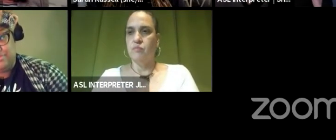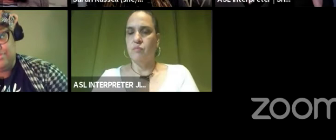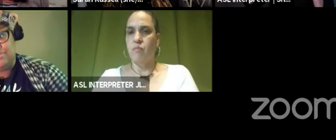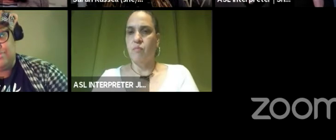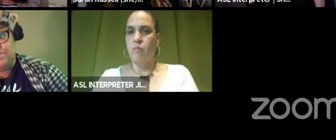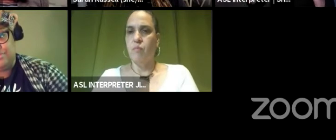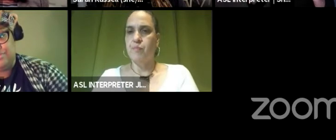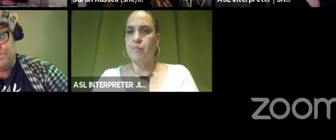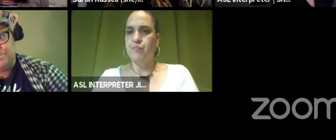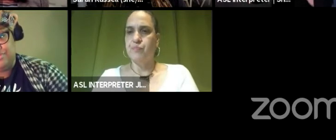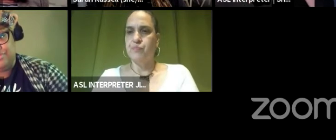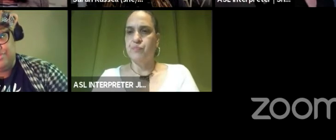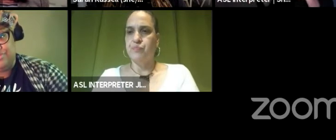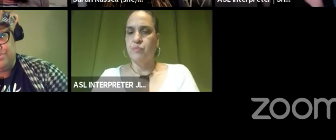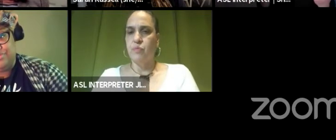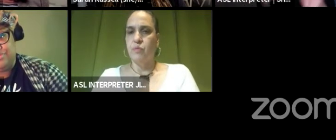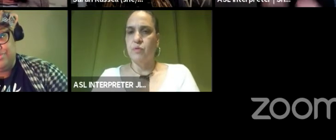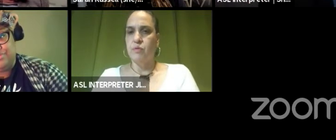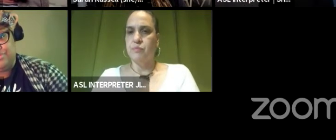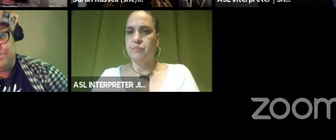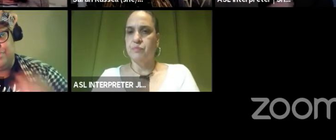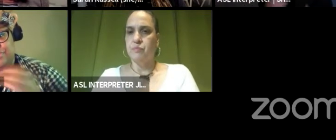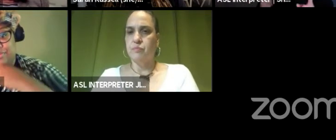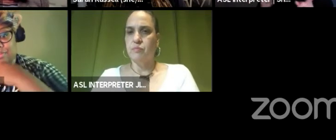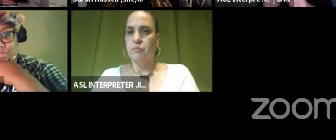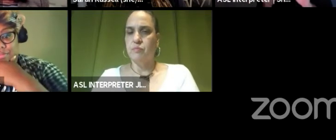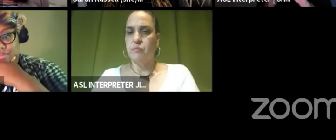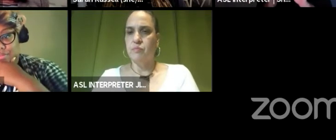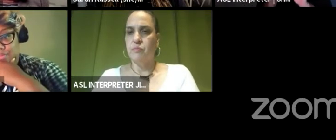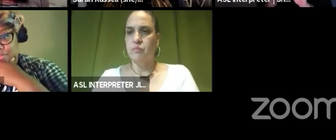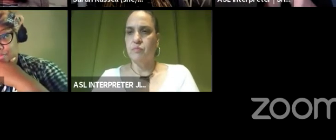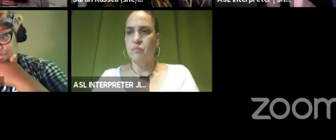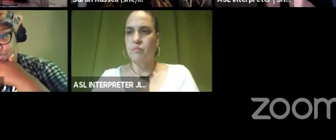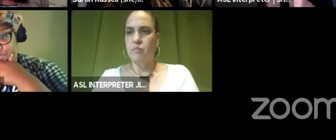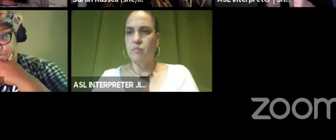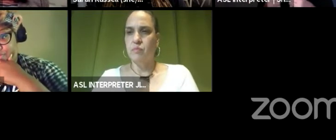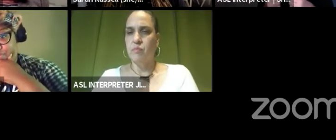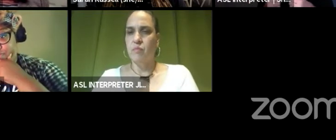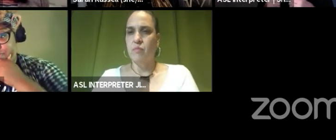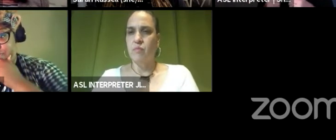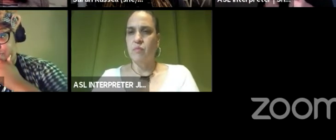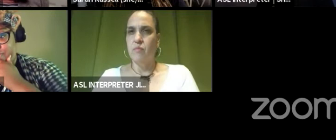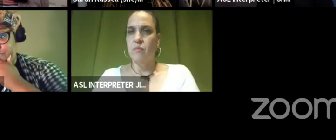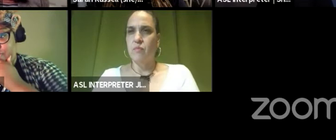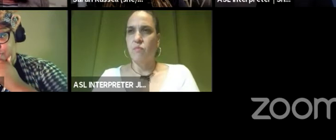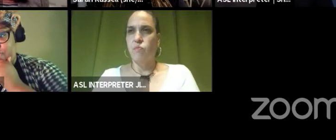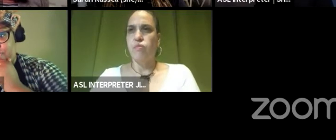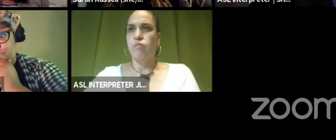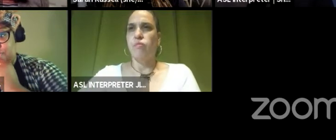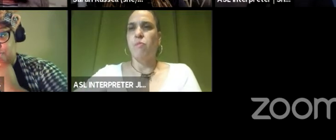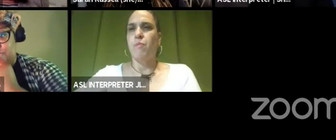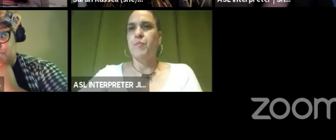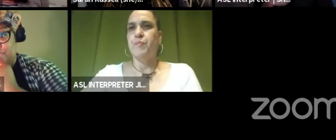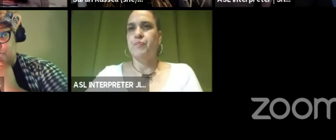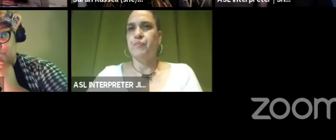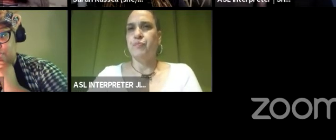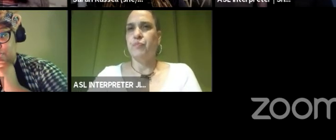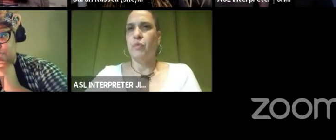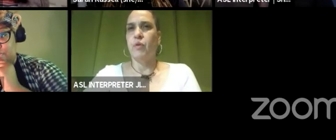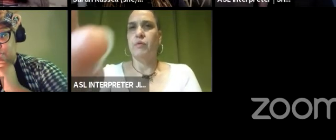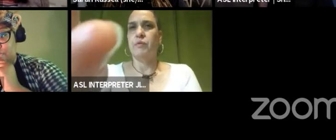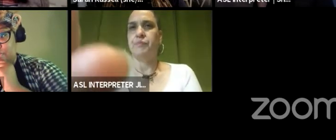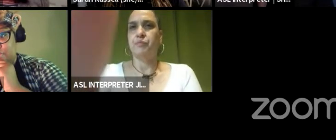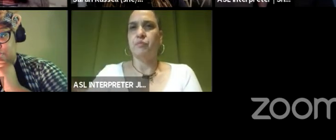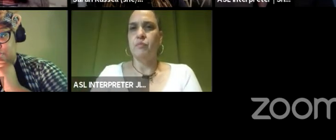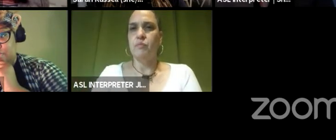So even, you know, I mean, I could be wrong, but I don't even know. You're the only burlesque troupe I know that even